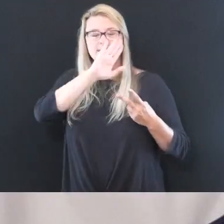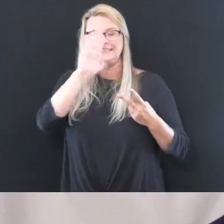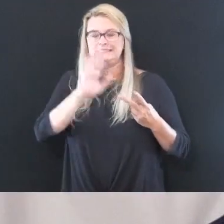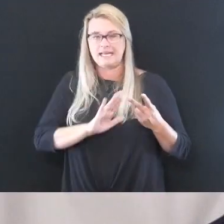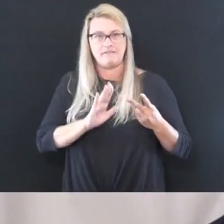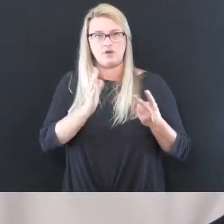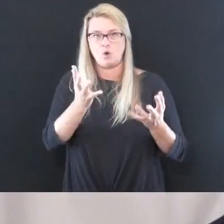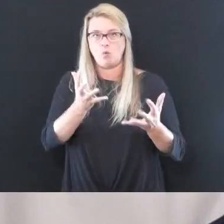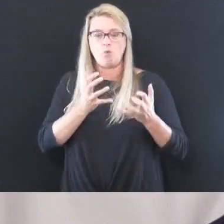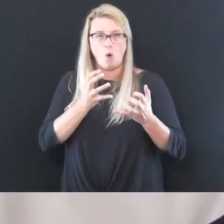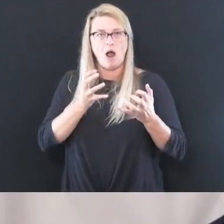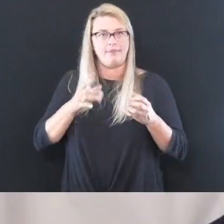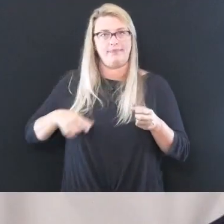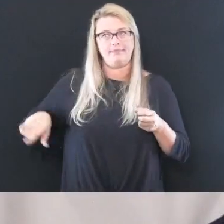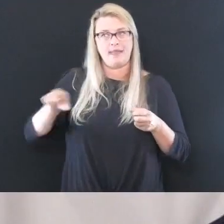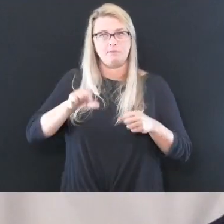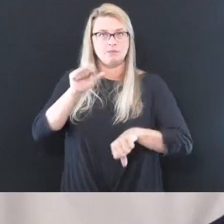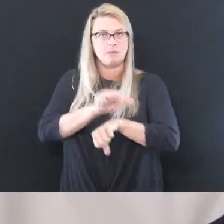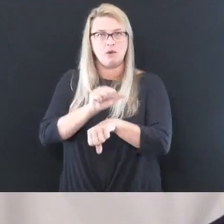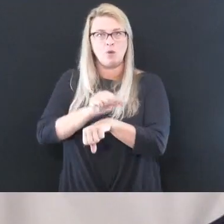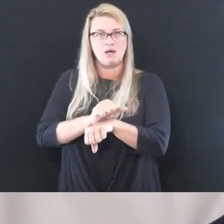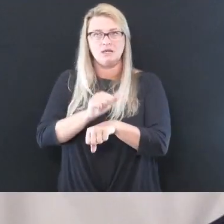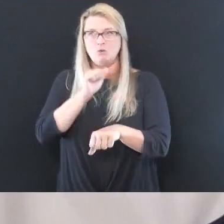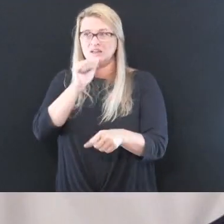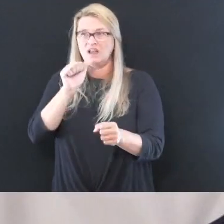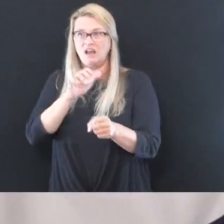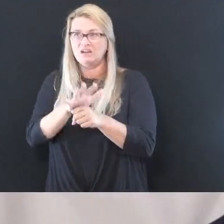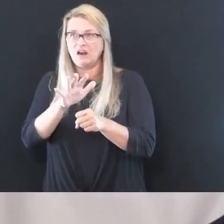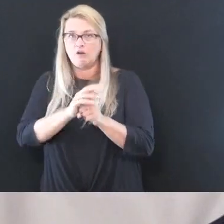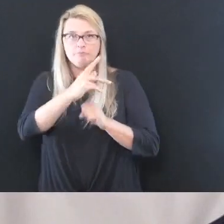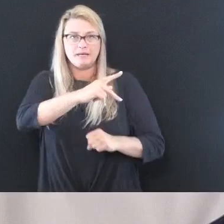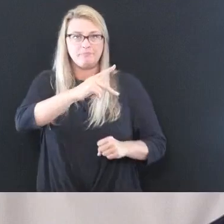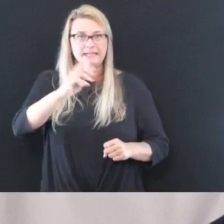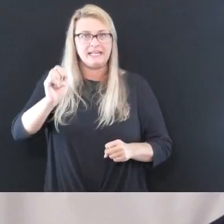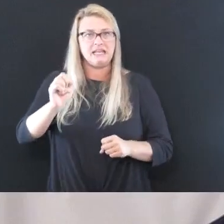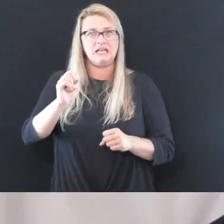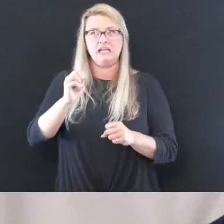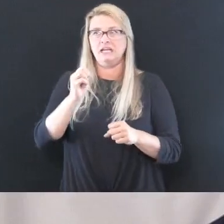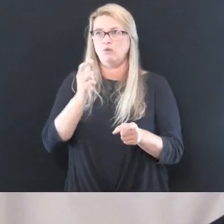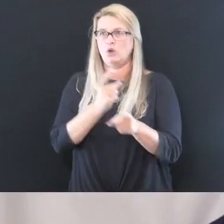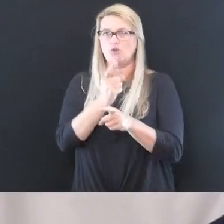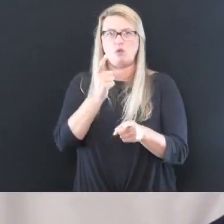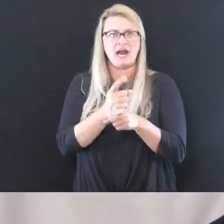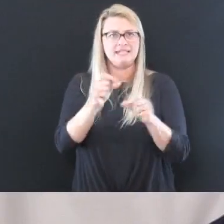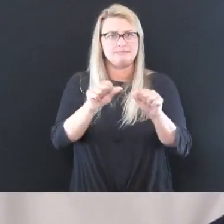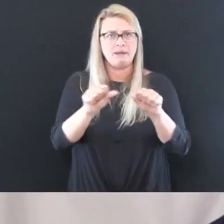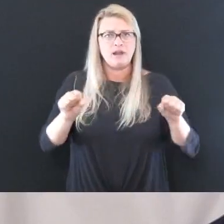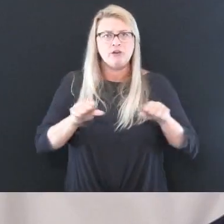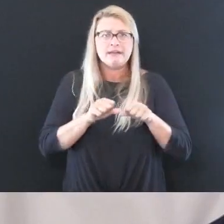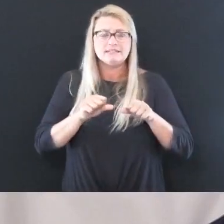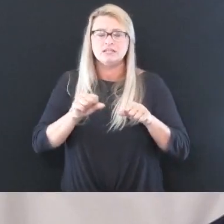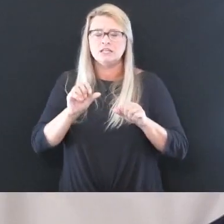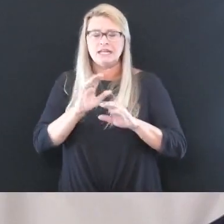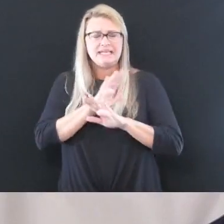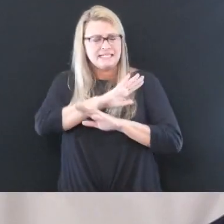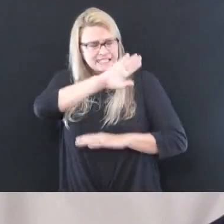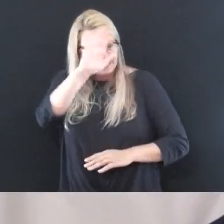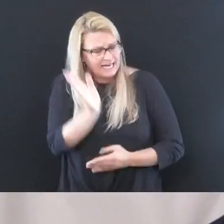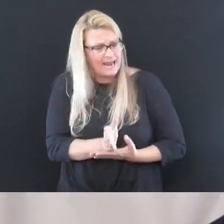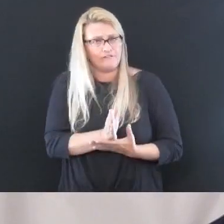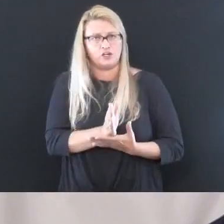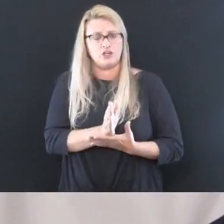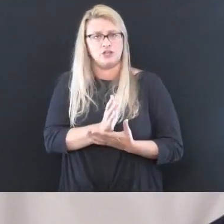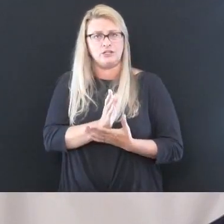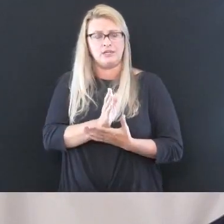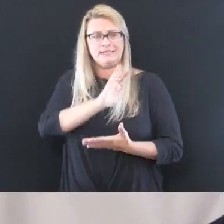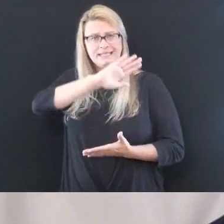didn't have the proper space, they didn't have the proper PPE, and all those things. No way in the world would I ever want